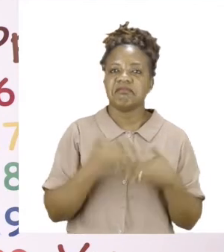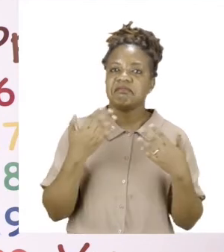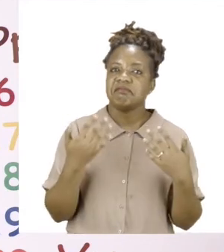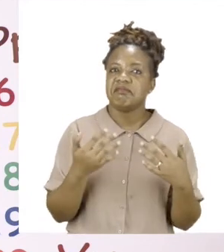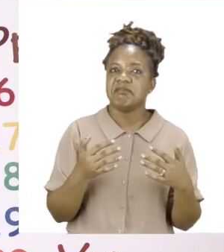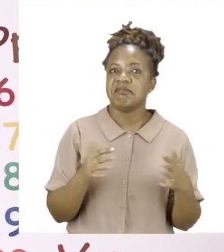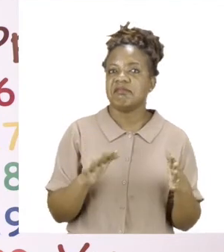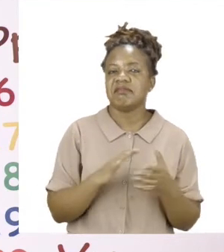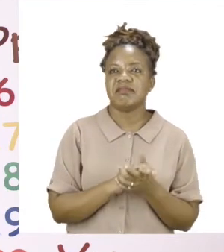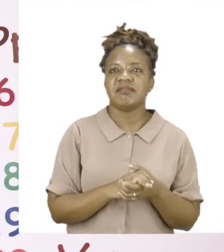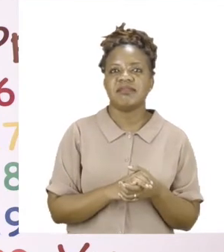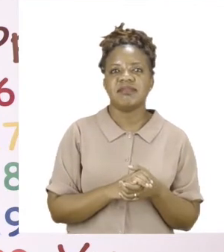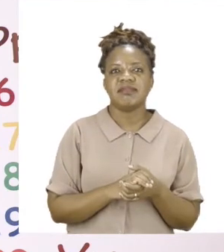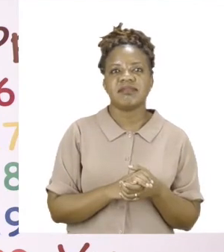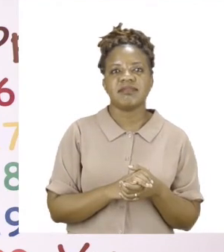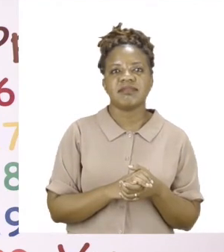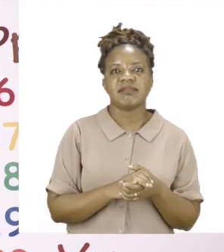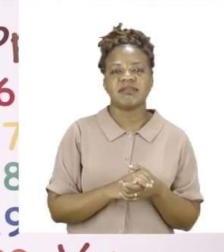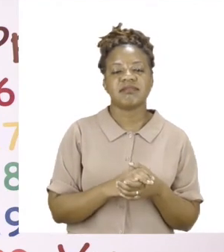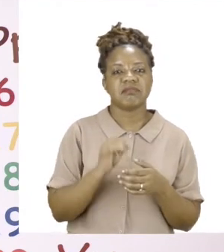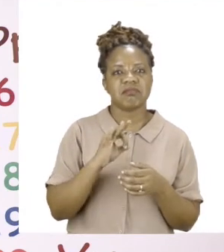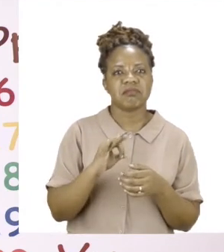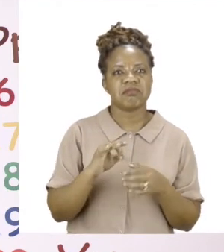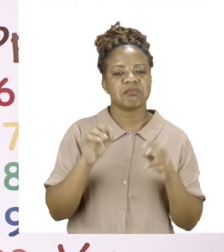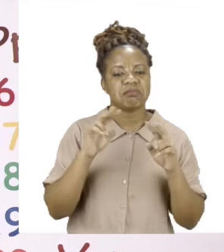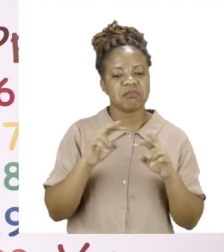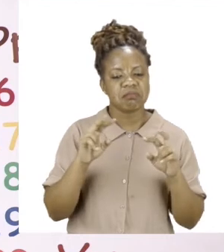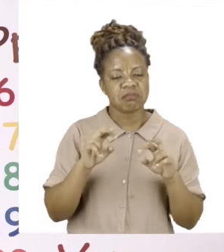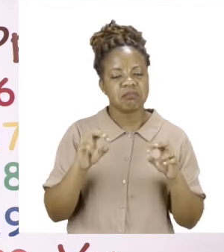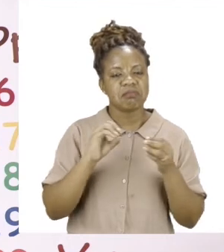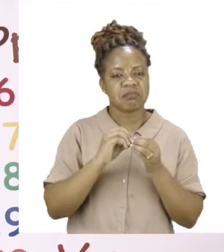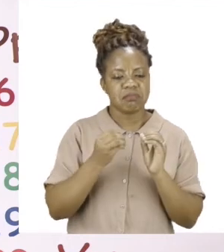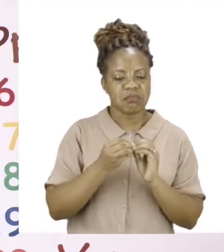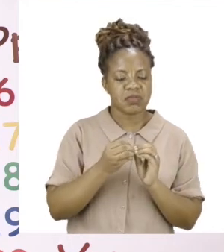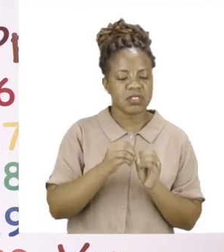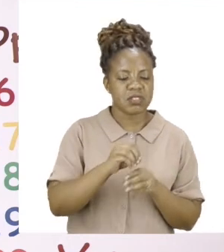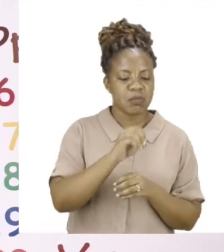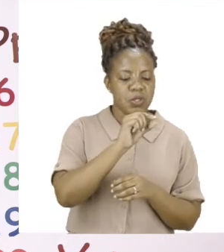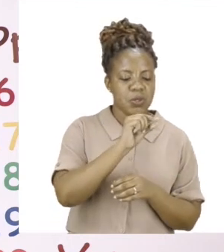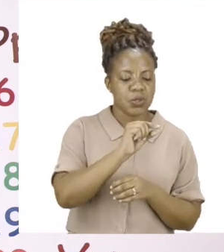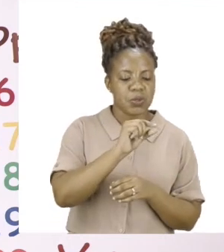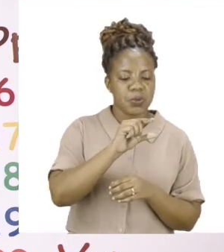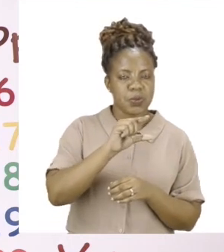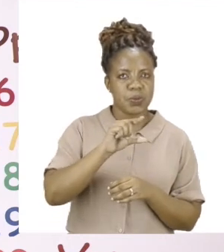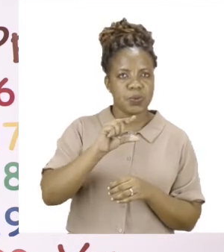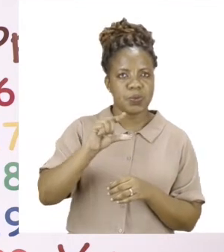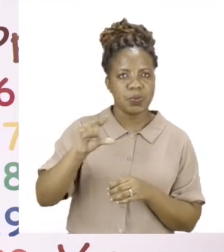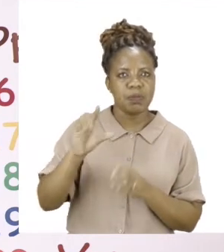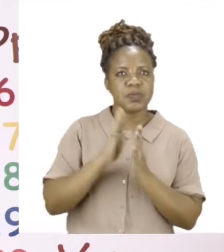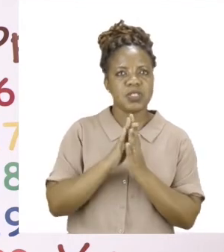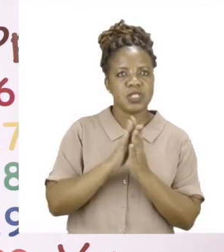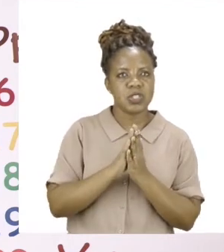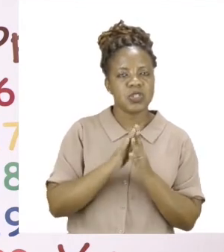So when you are looking for the least, you're going to start with 1. I'd like you to please draw this so that you can